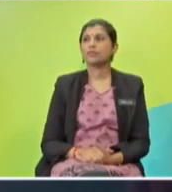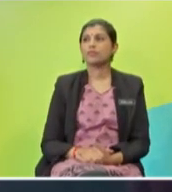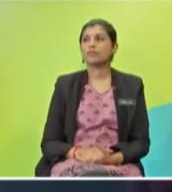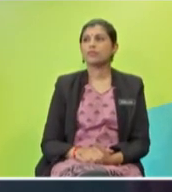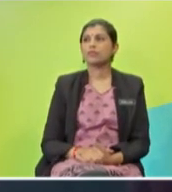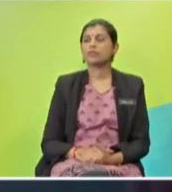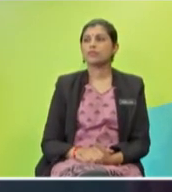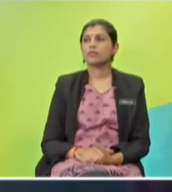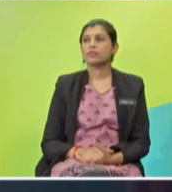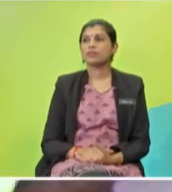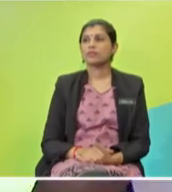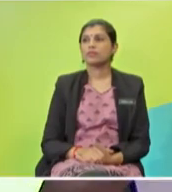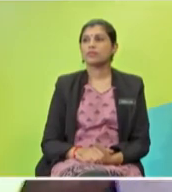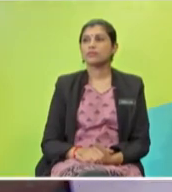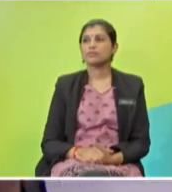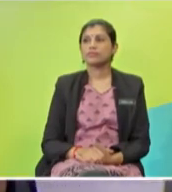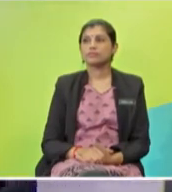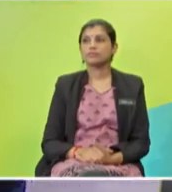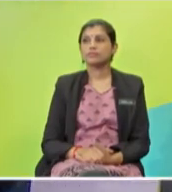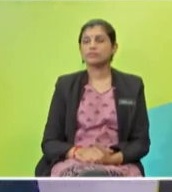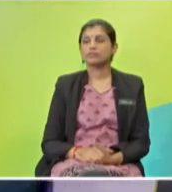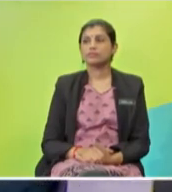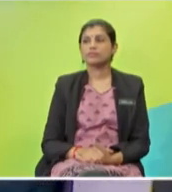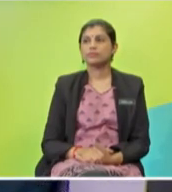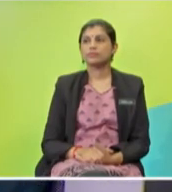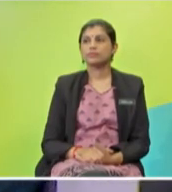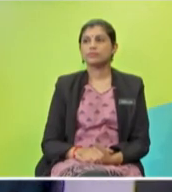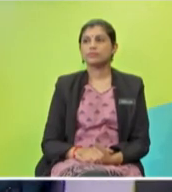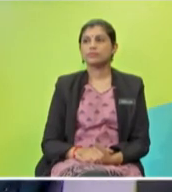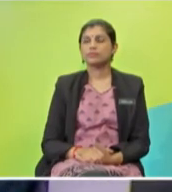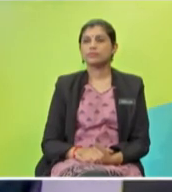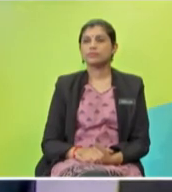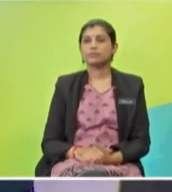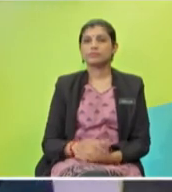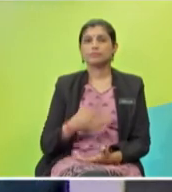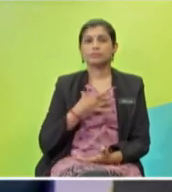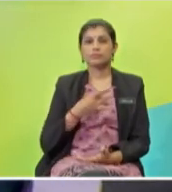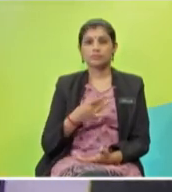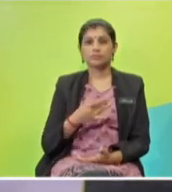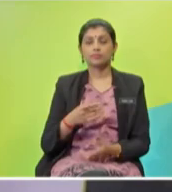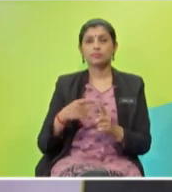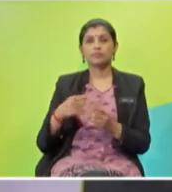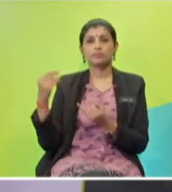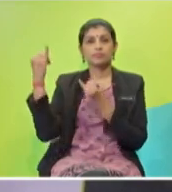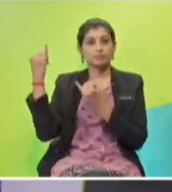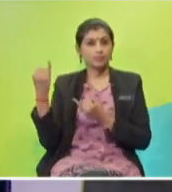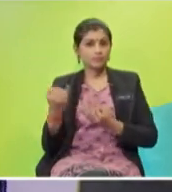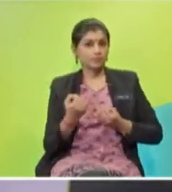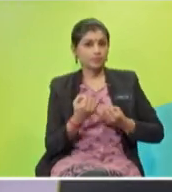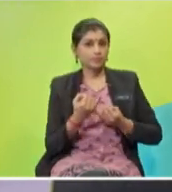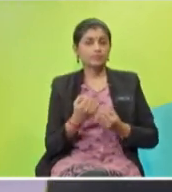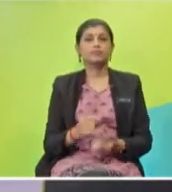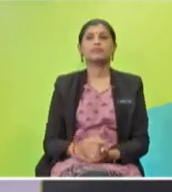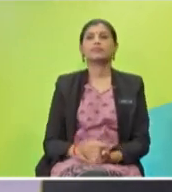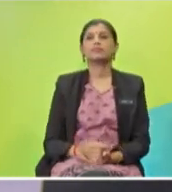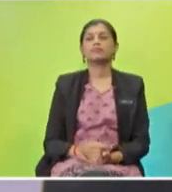It's with great pleasure that we would like to invite Mr. Chris and teacher Azrina